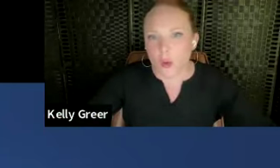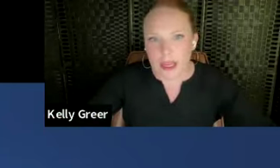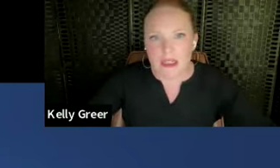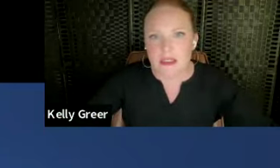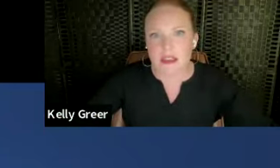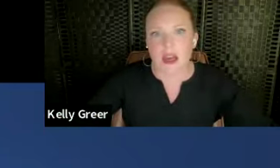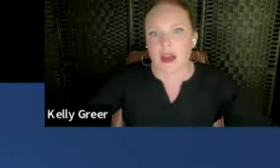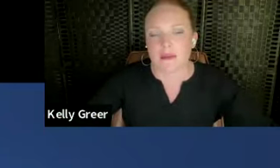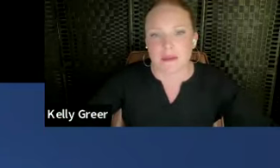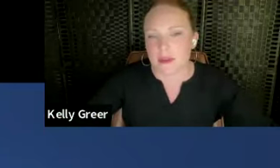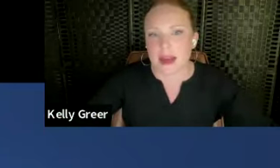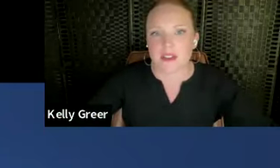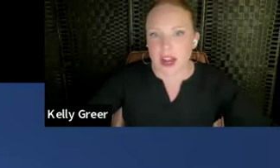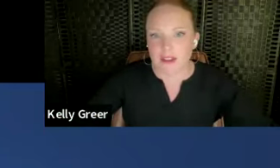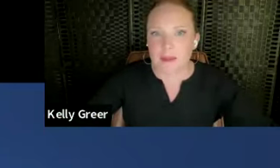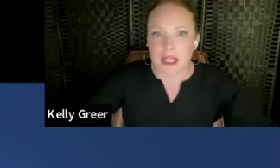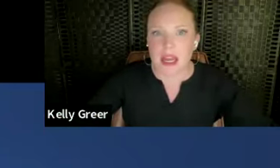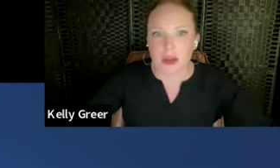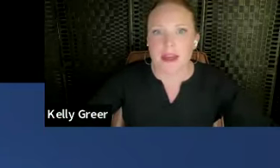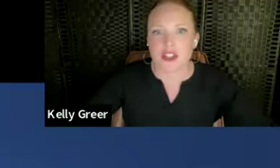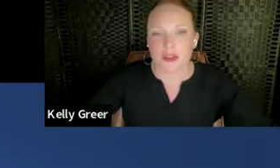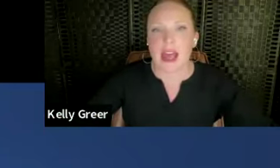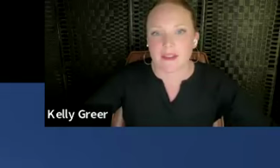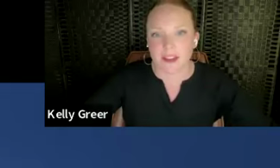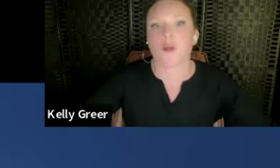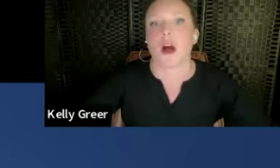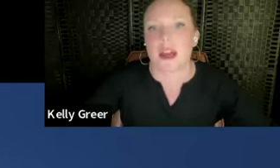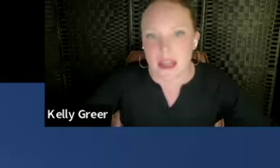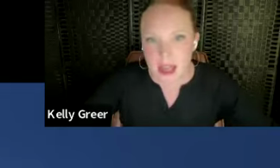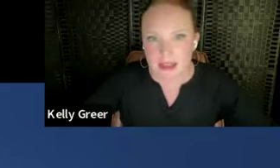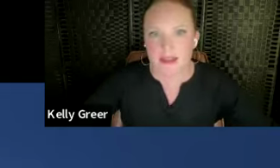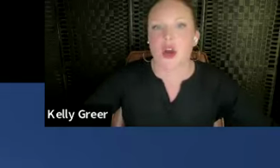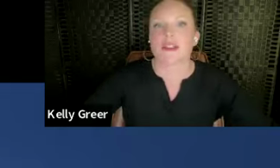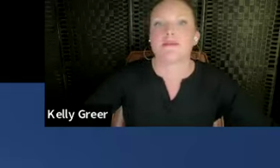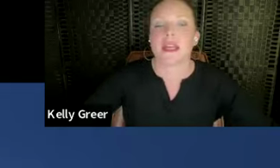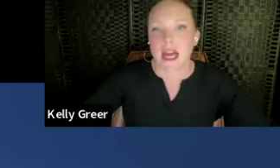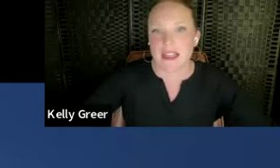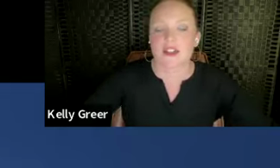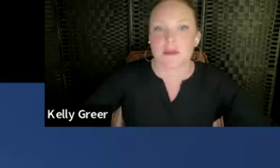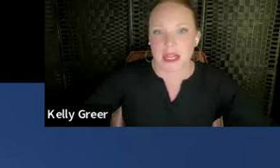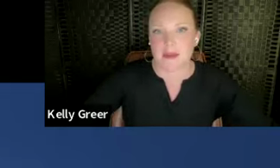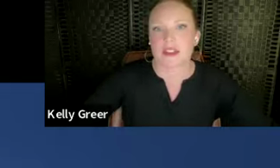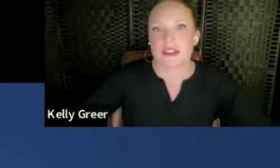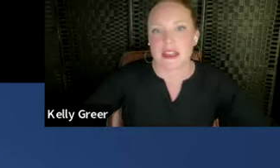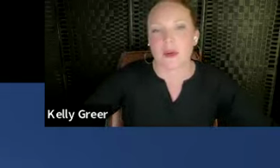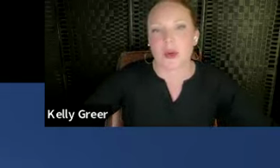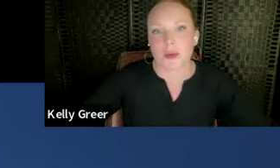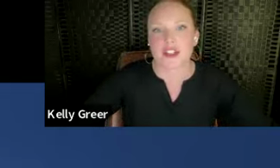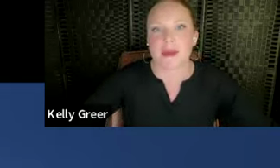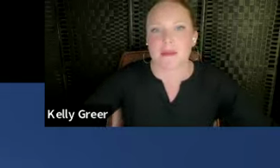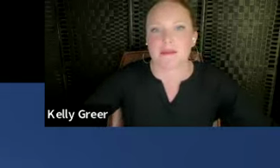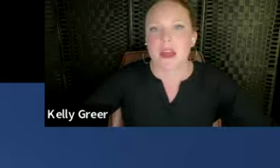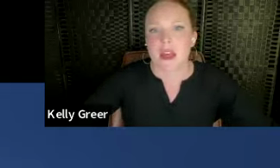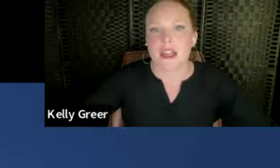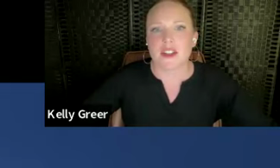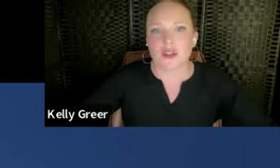not always the best for everybody. I want to make sure that everyone, as you know, as many eyes are being able to see that. We want to